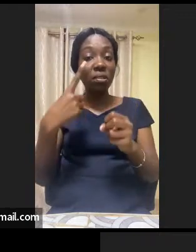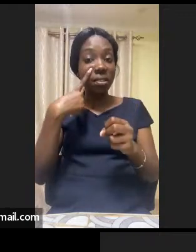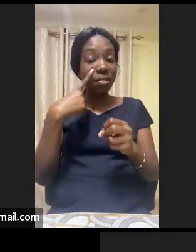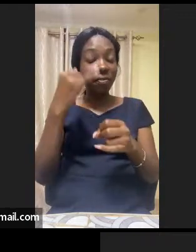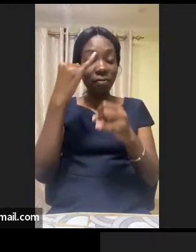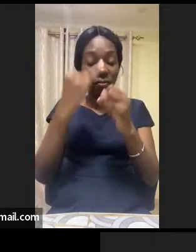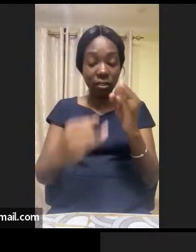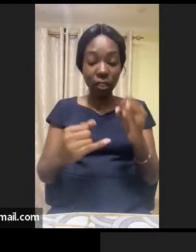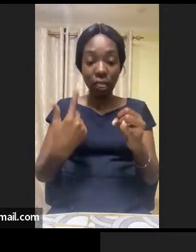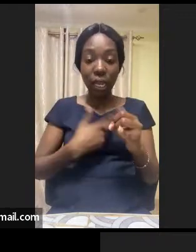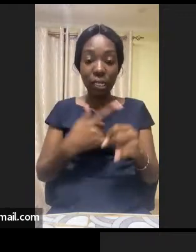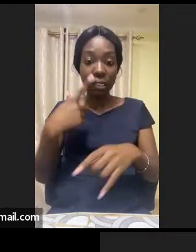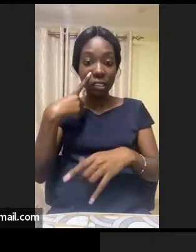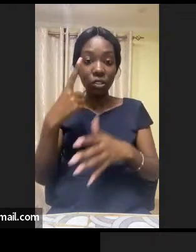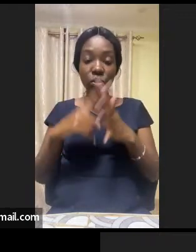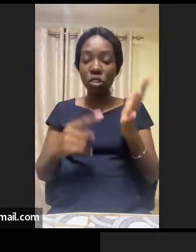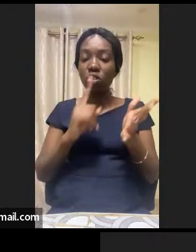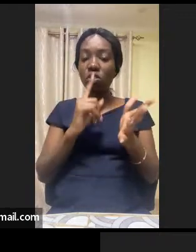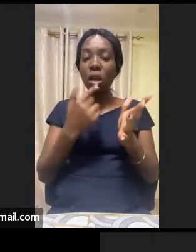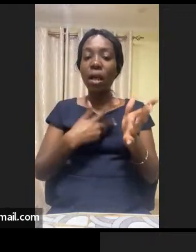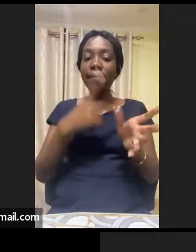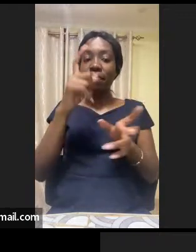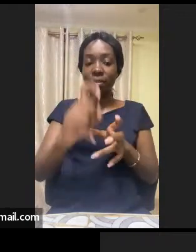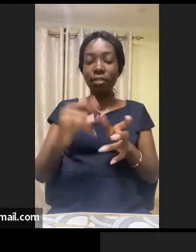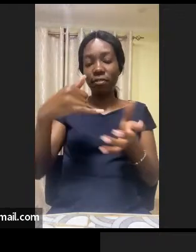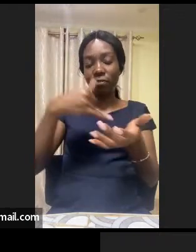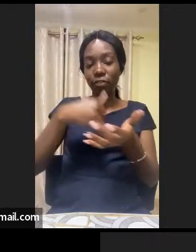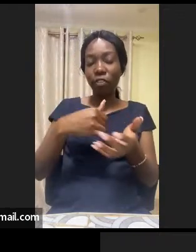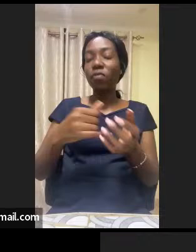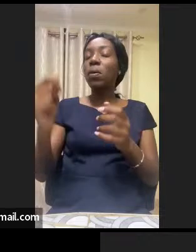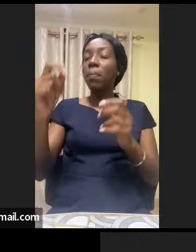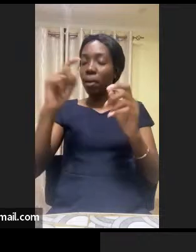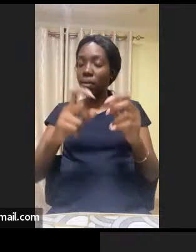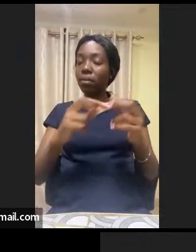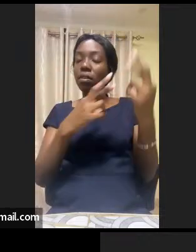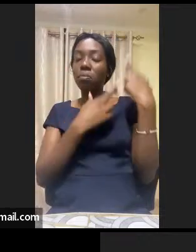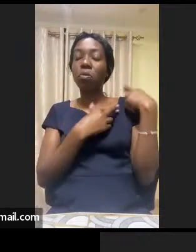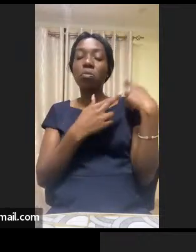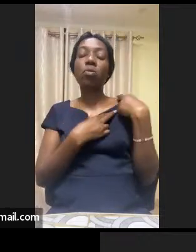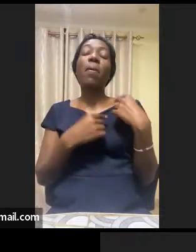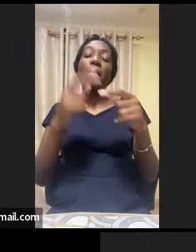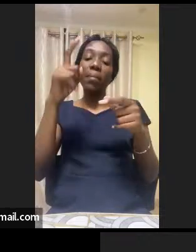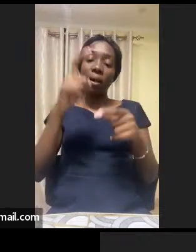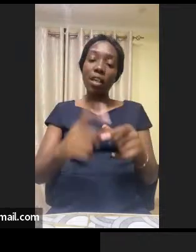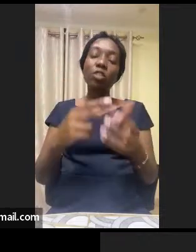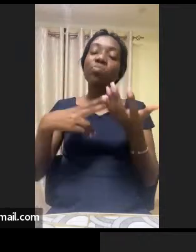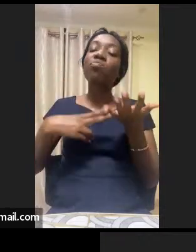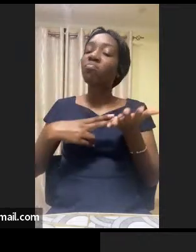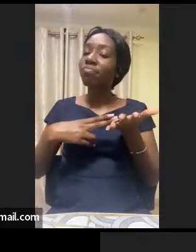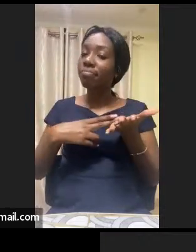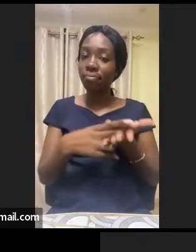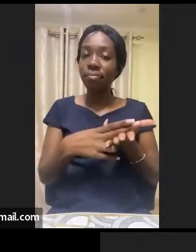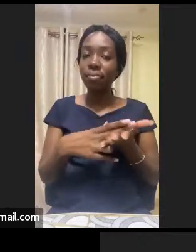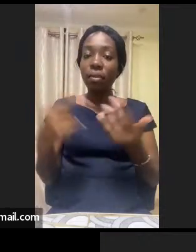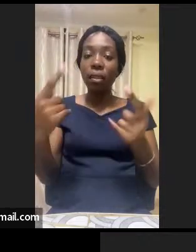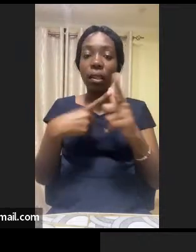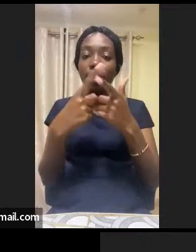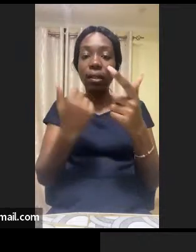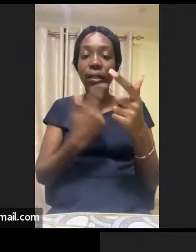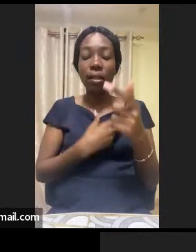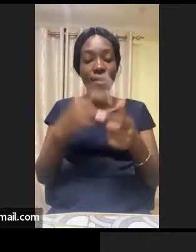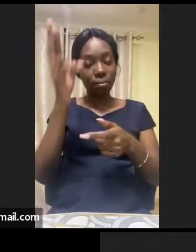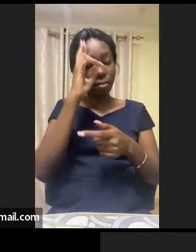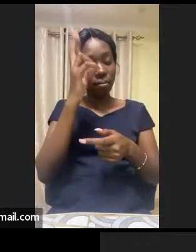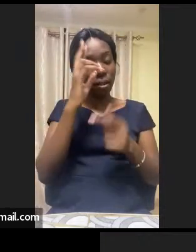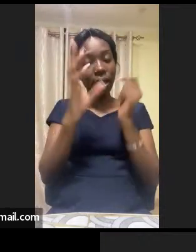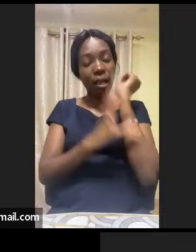seeing right now. Let's all play our parts. Let's be truthful to ourselves. And let's remember, this is the only